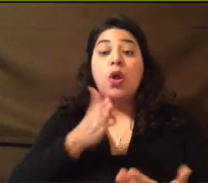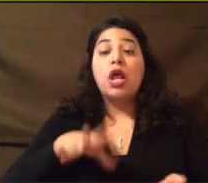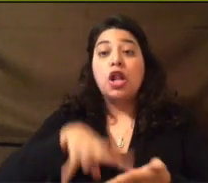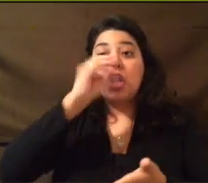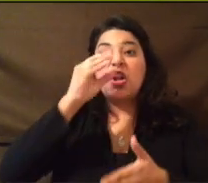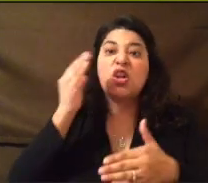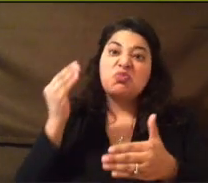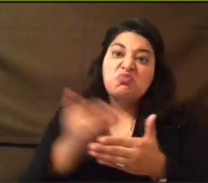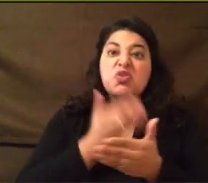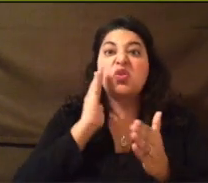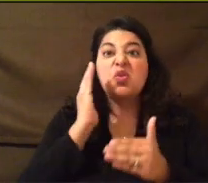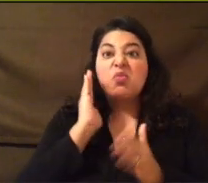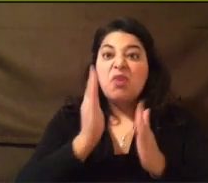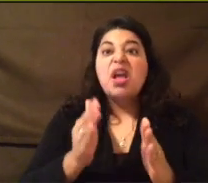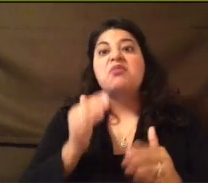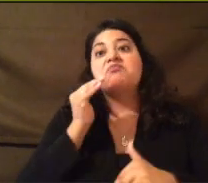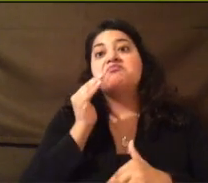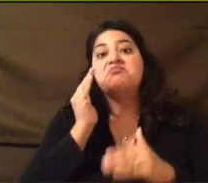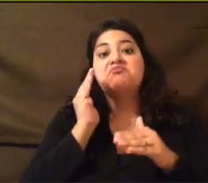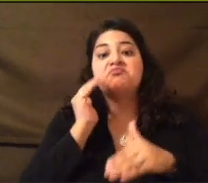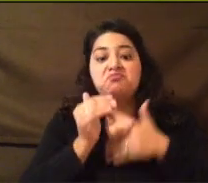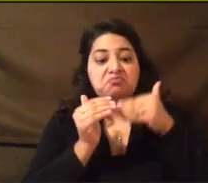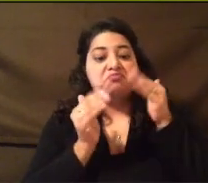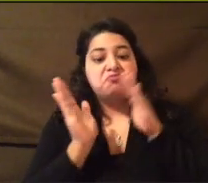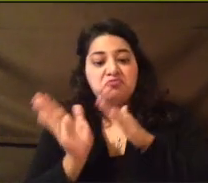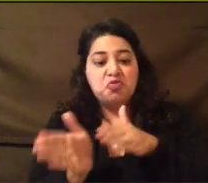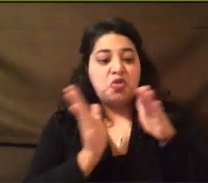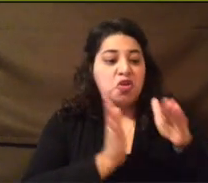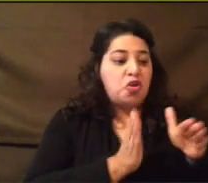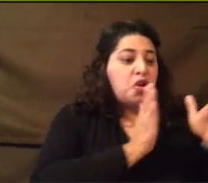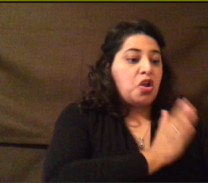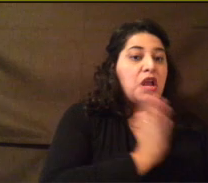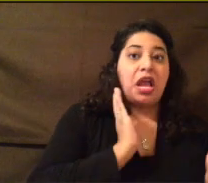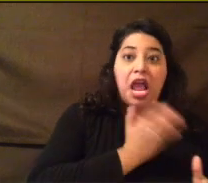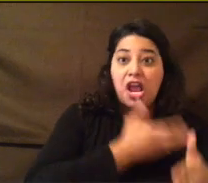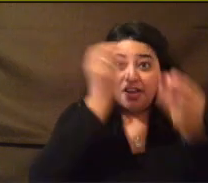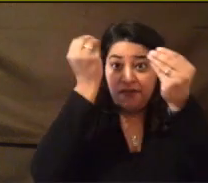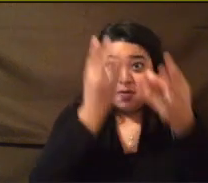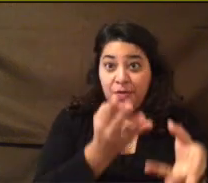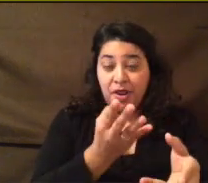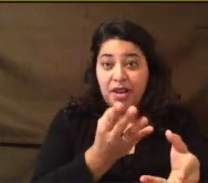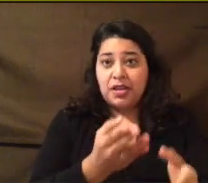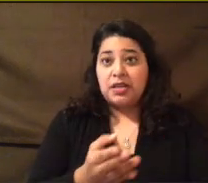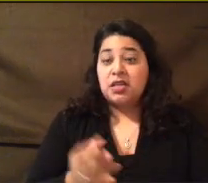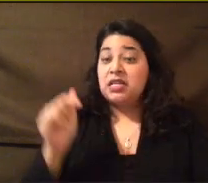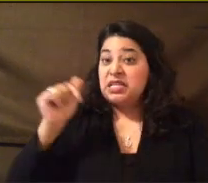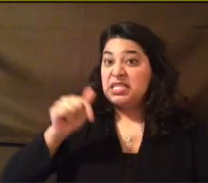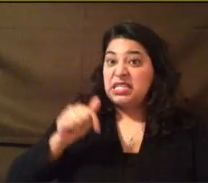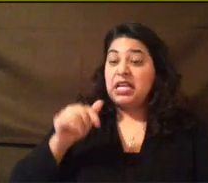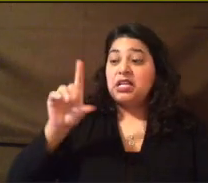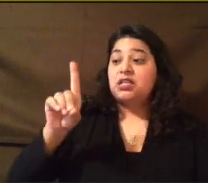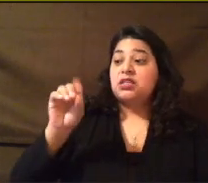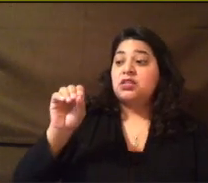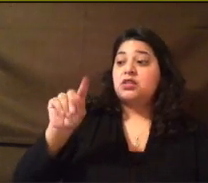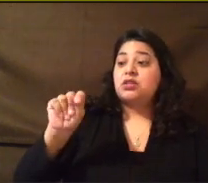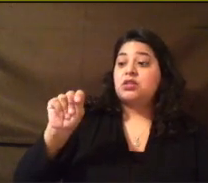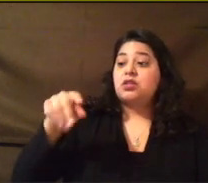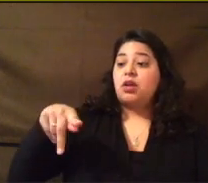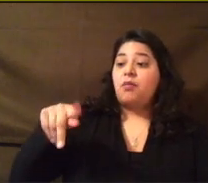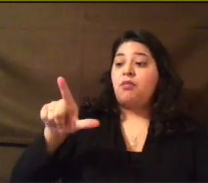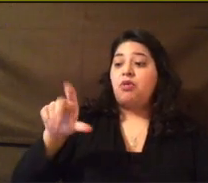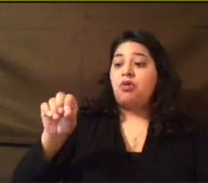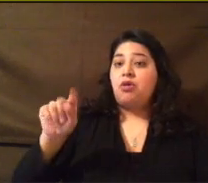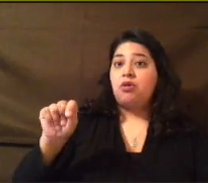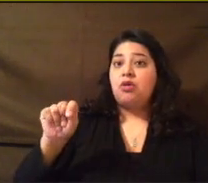Okay, third graders, today we are going to learn a new way to organize our data. And this way is a